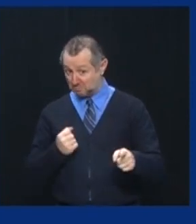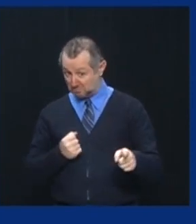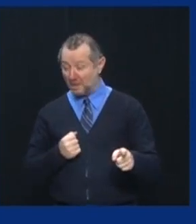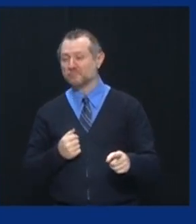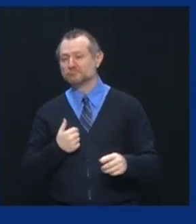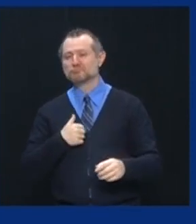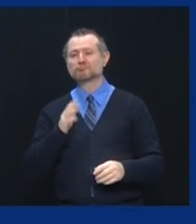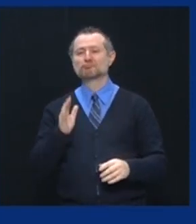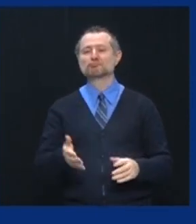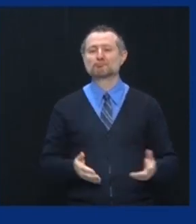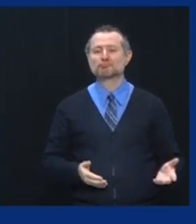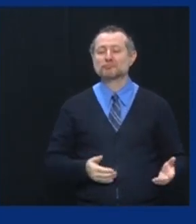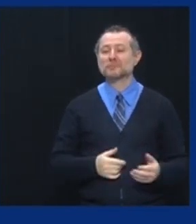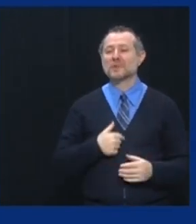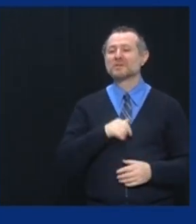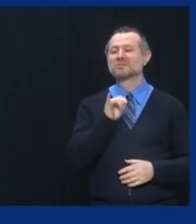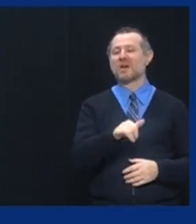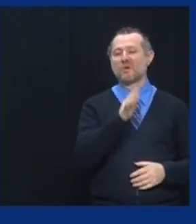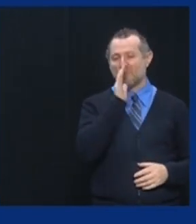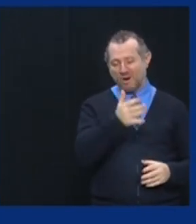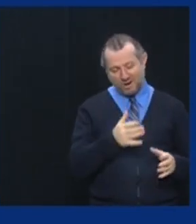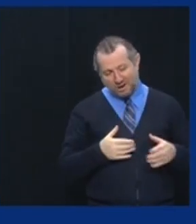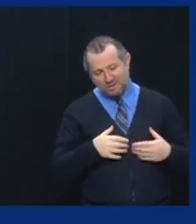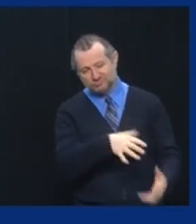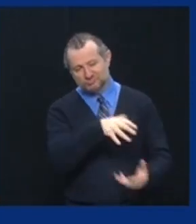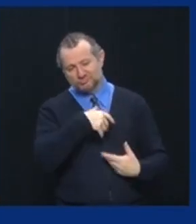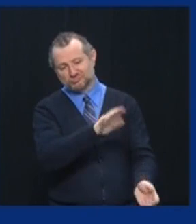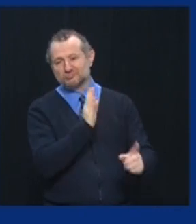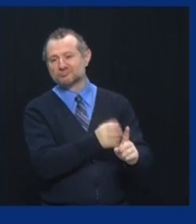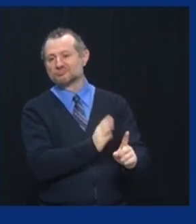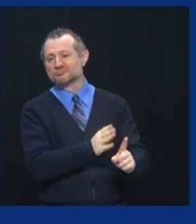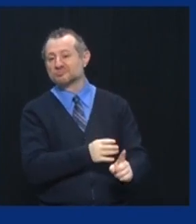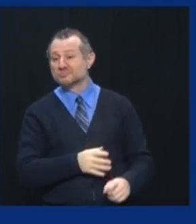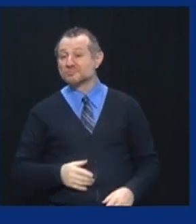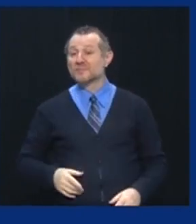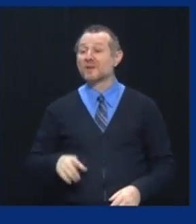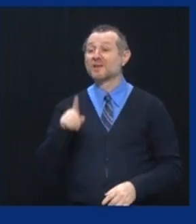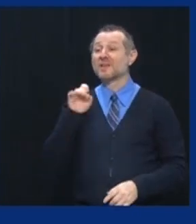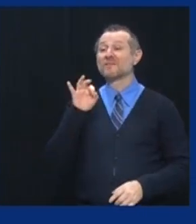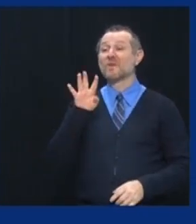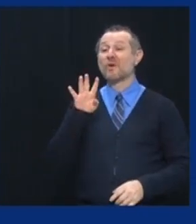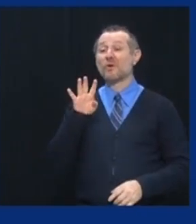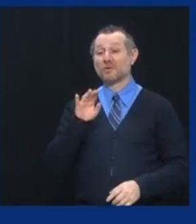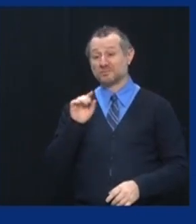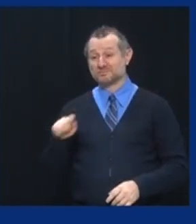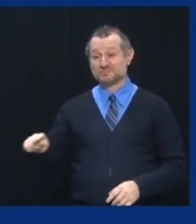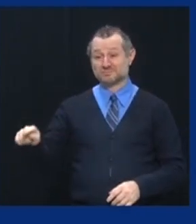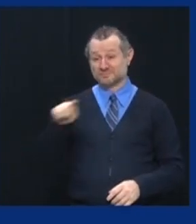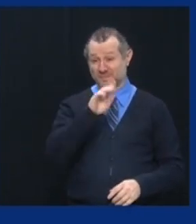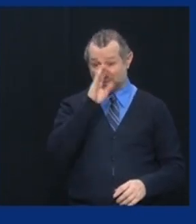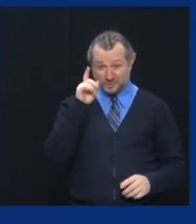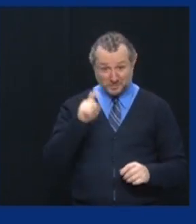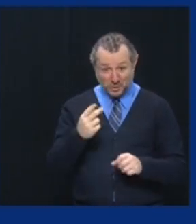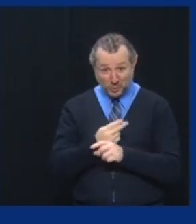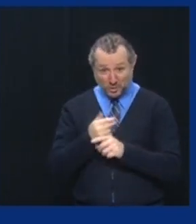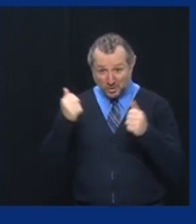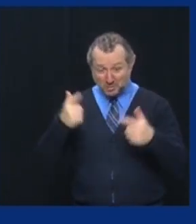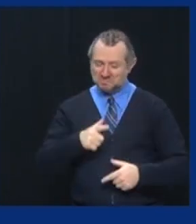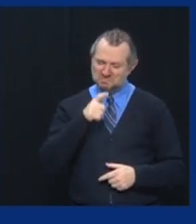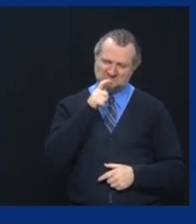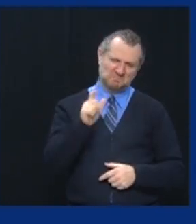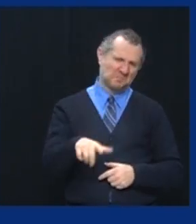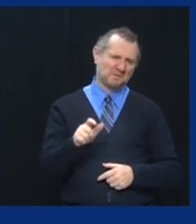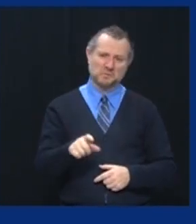at doing the job. We have 194 hospitals. We don't have to use every hospital. And we're going to have thousands of